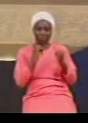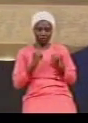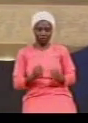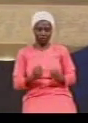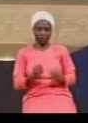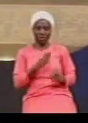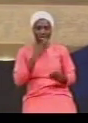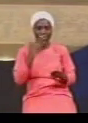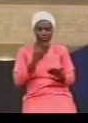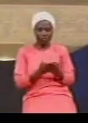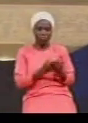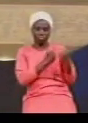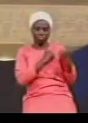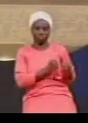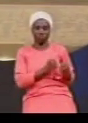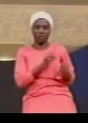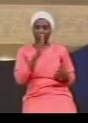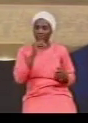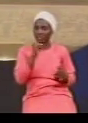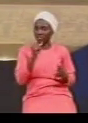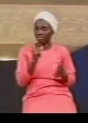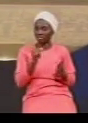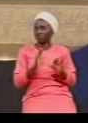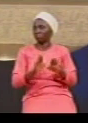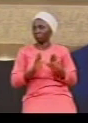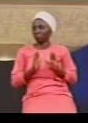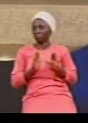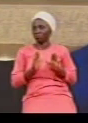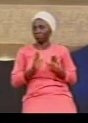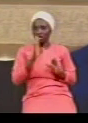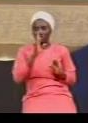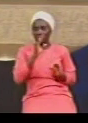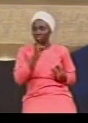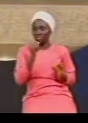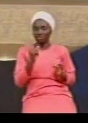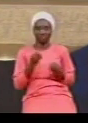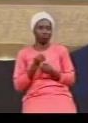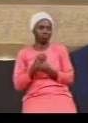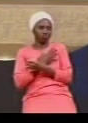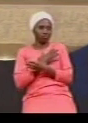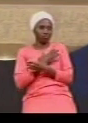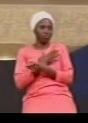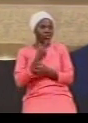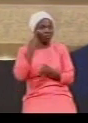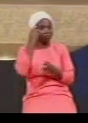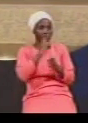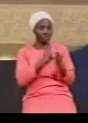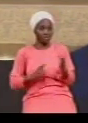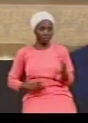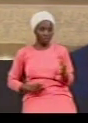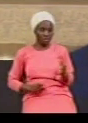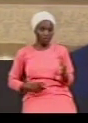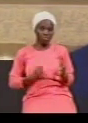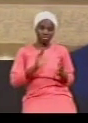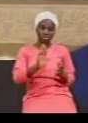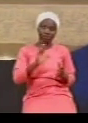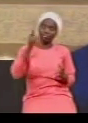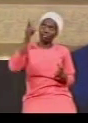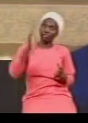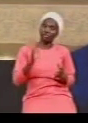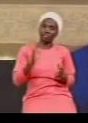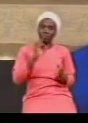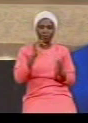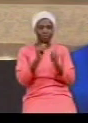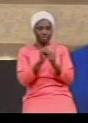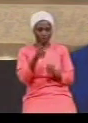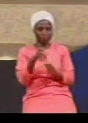not afraid, neither be thou dismayed, for the Lord thy God is